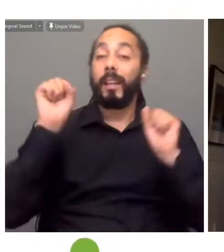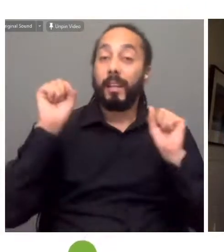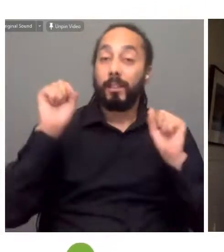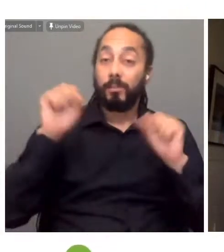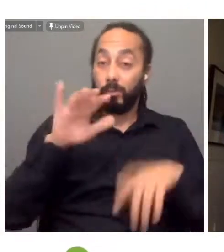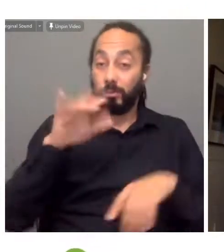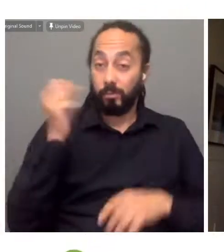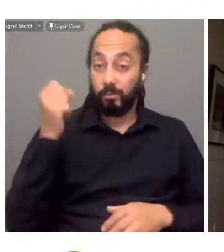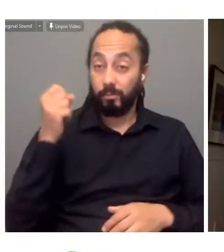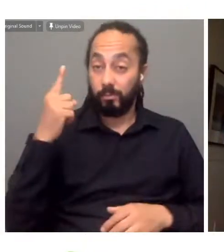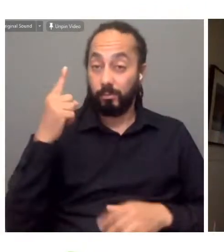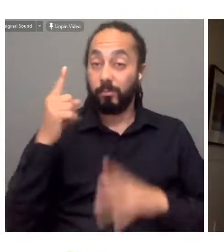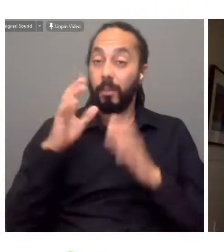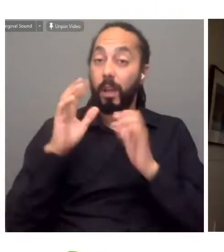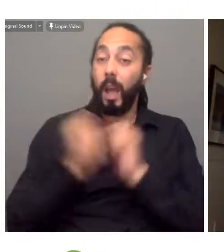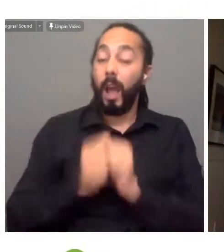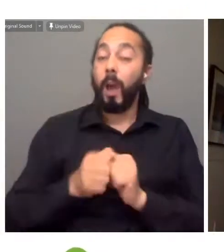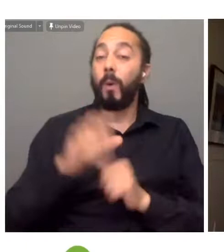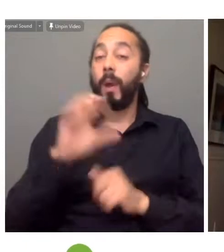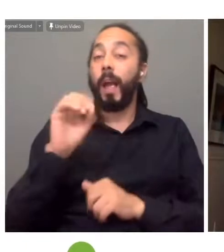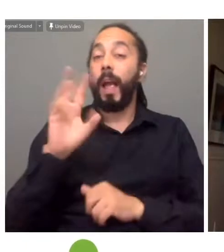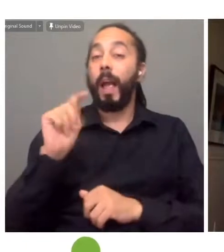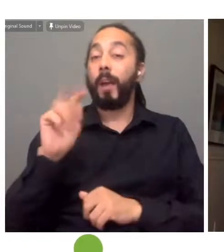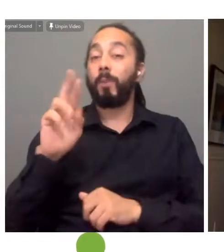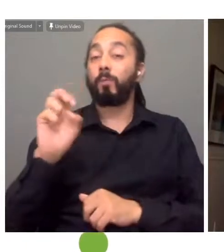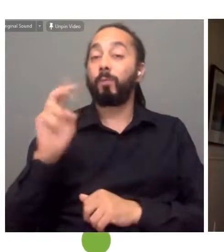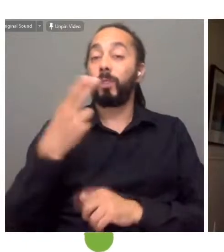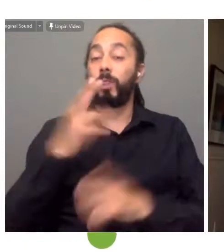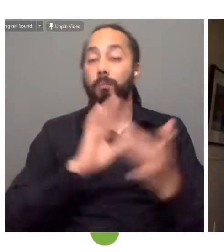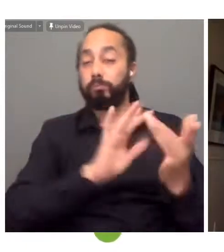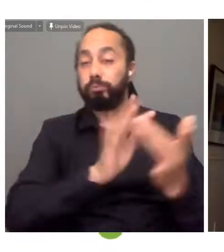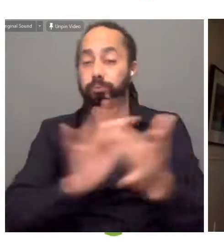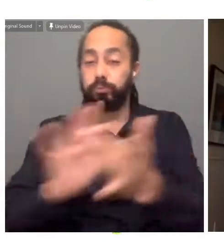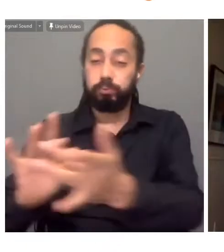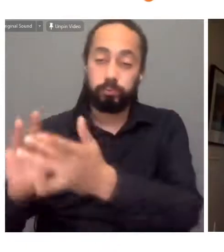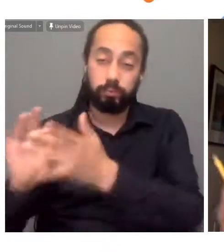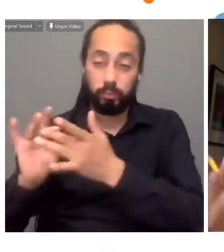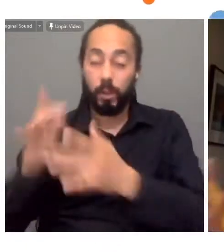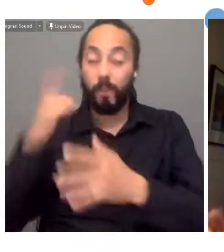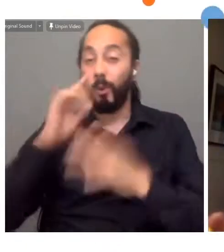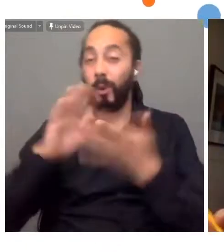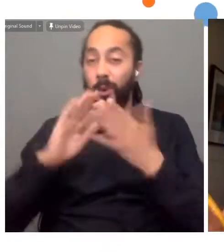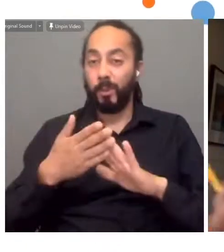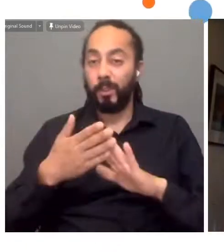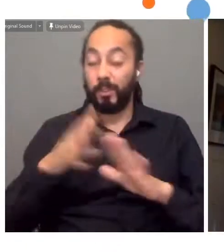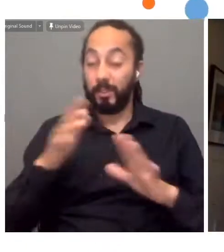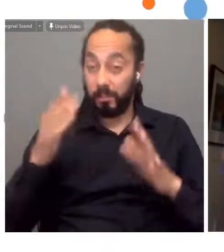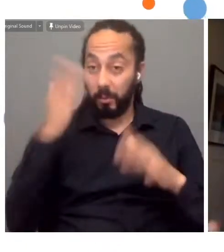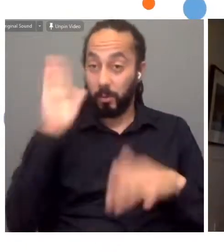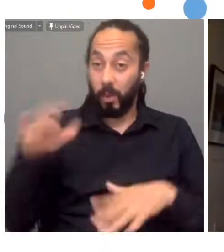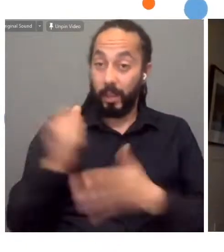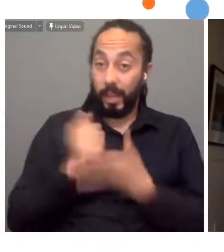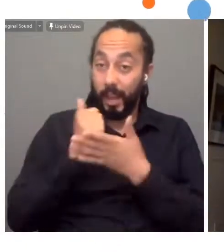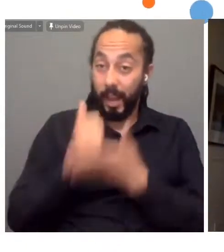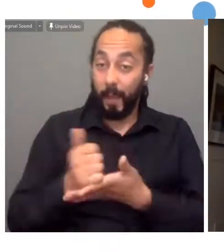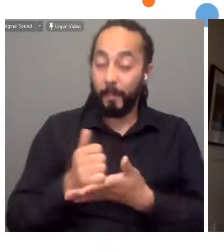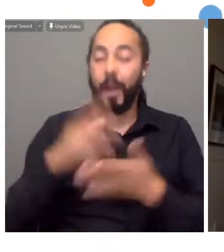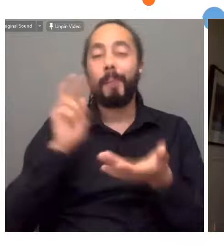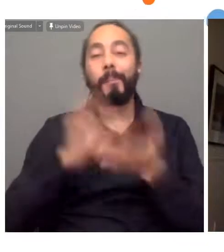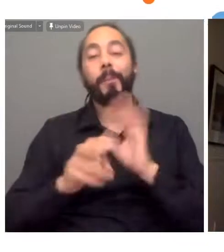financially part of the recovery plan? And that includes, you know, marketing costs, tourism support, touring